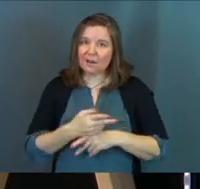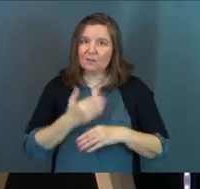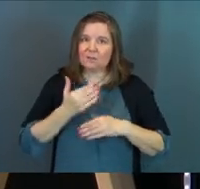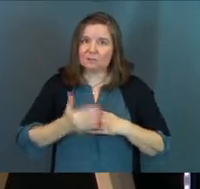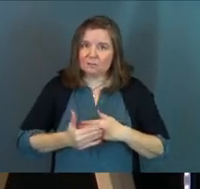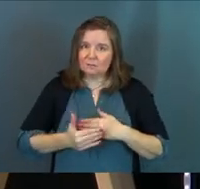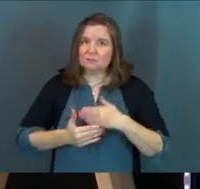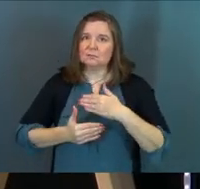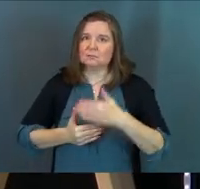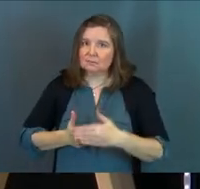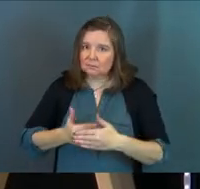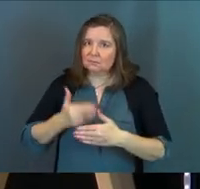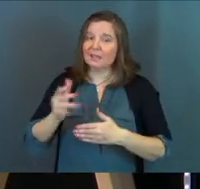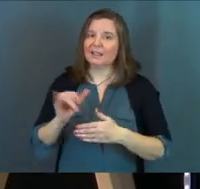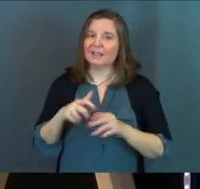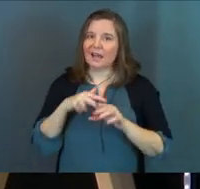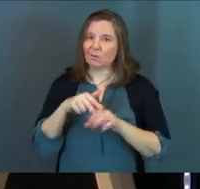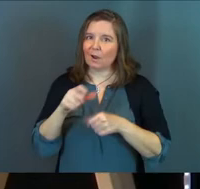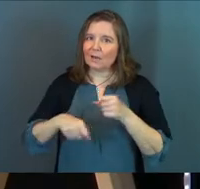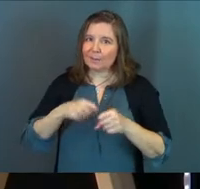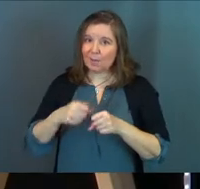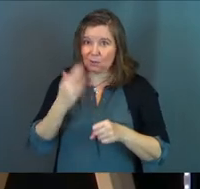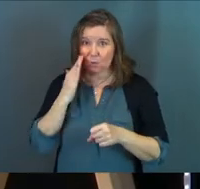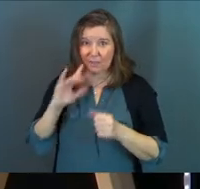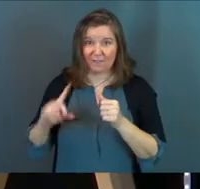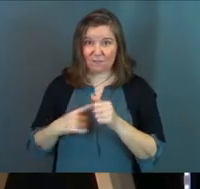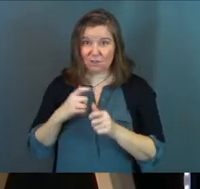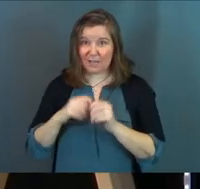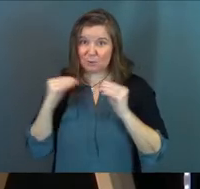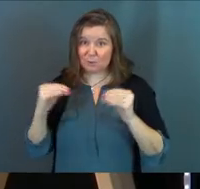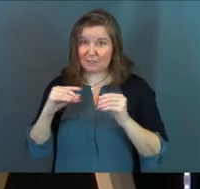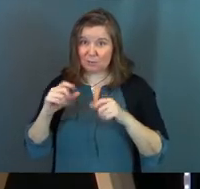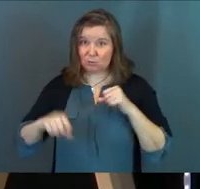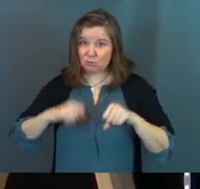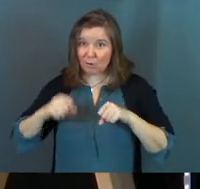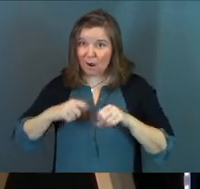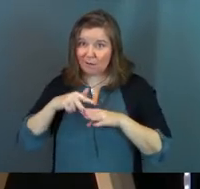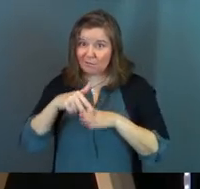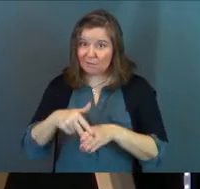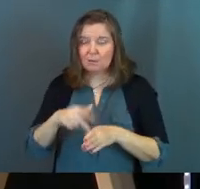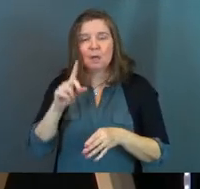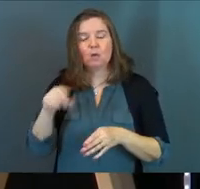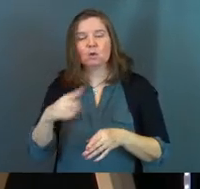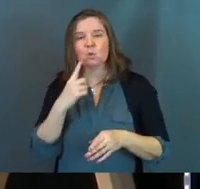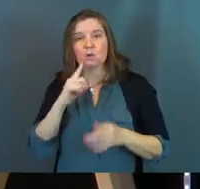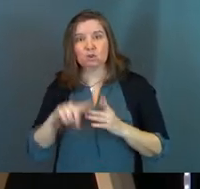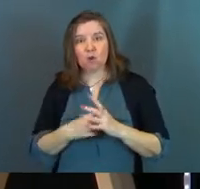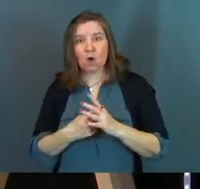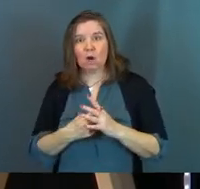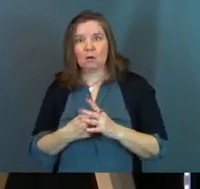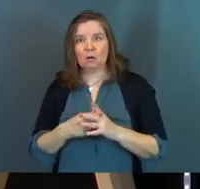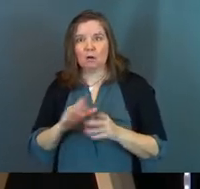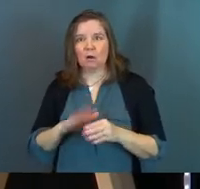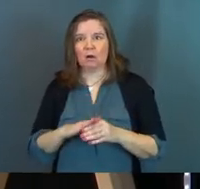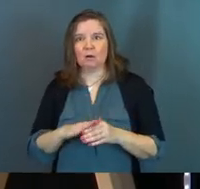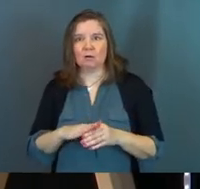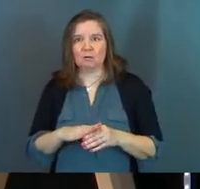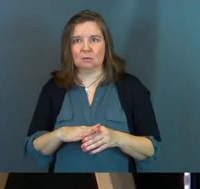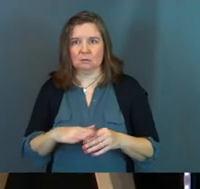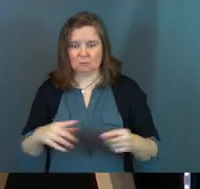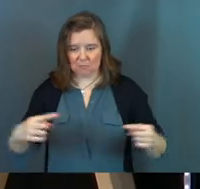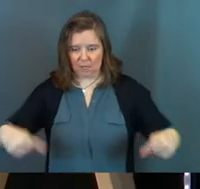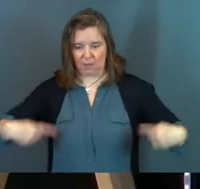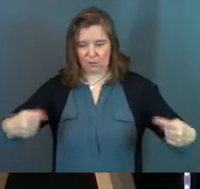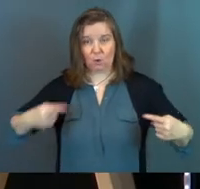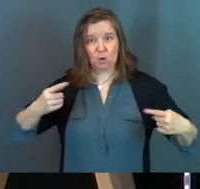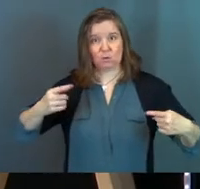carefully, very slowly. It's kind of like riding a bike when they ride a bike for the first time, right? It's like you're going to start on